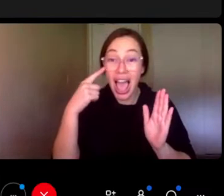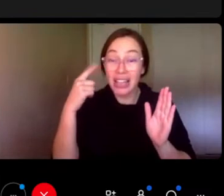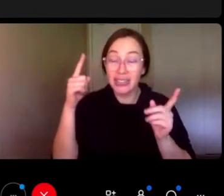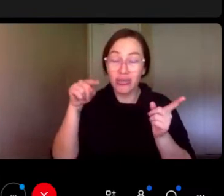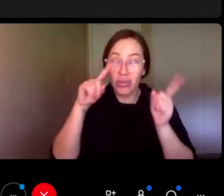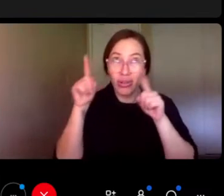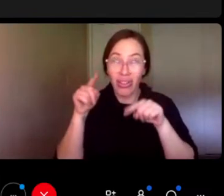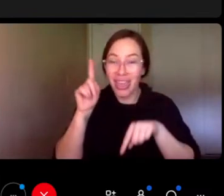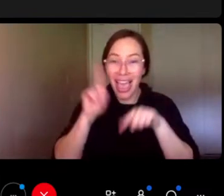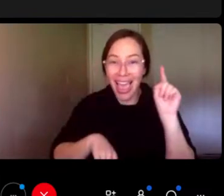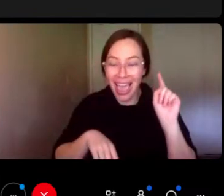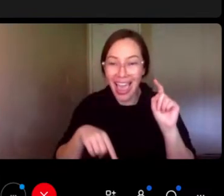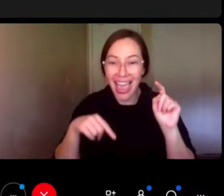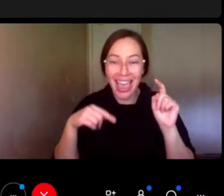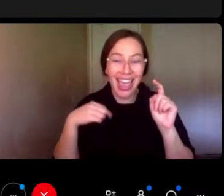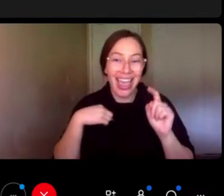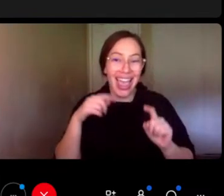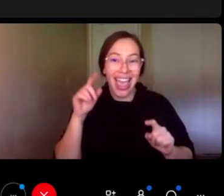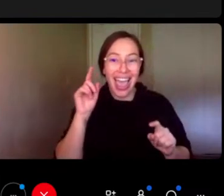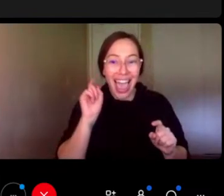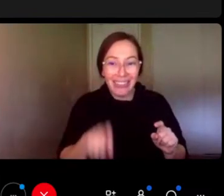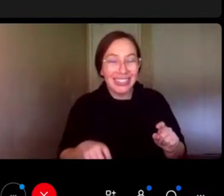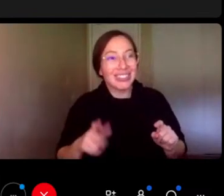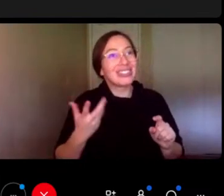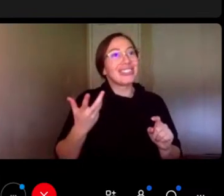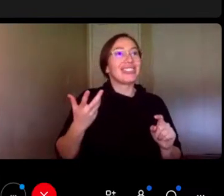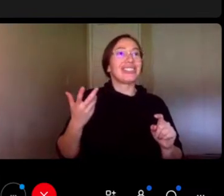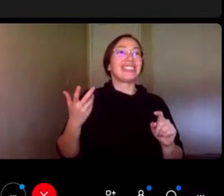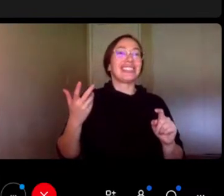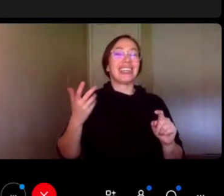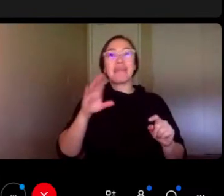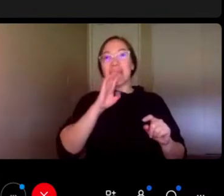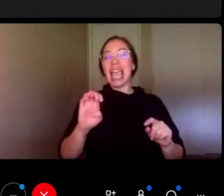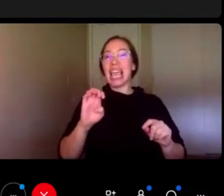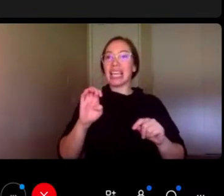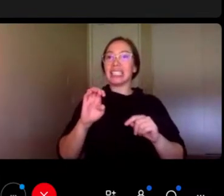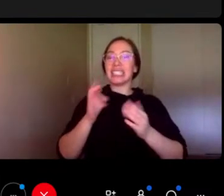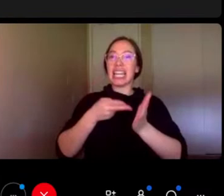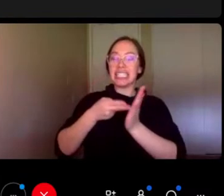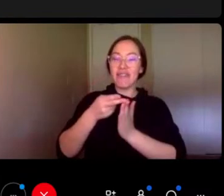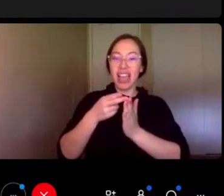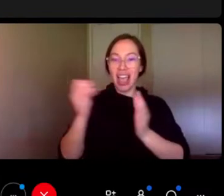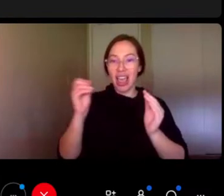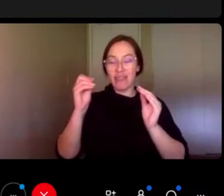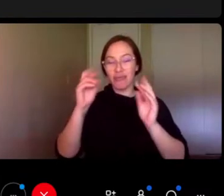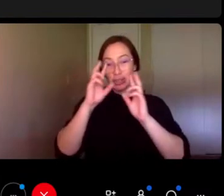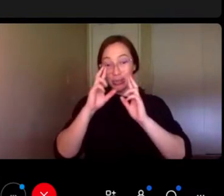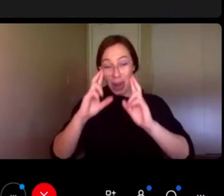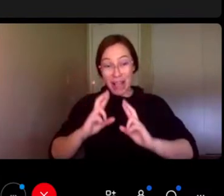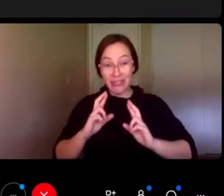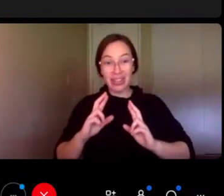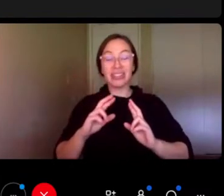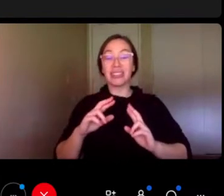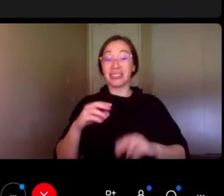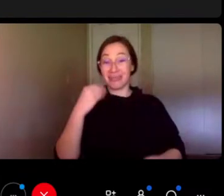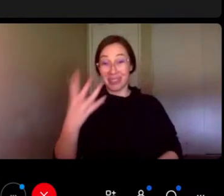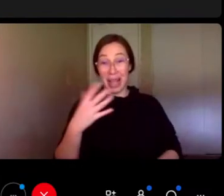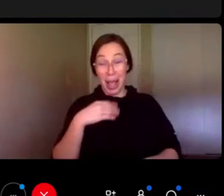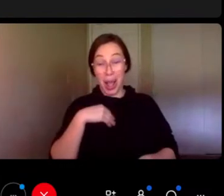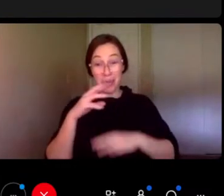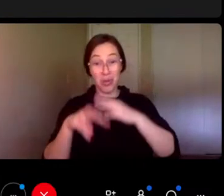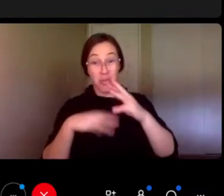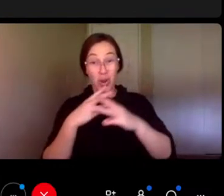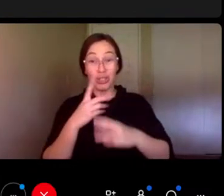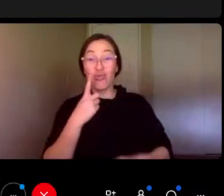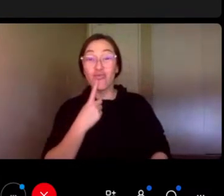can't roll. I have to be dignified and respectful. The other thing I'll confess is I am the world's reddest man in a